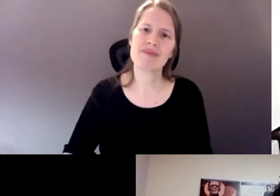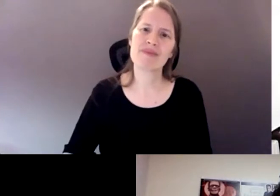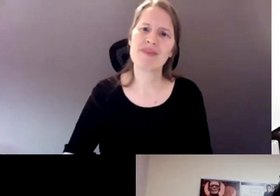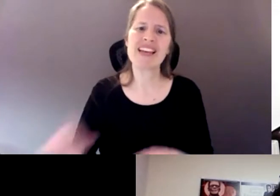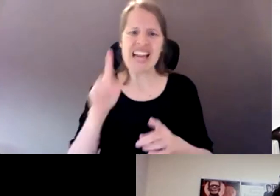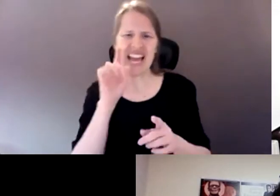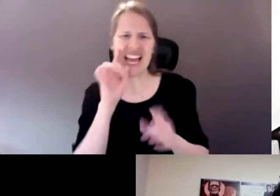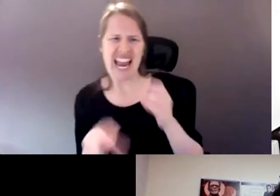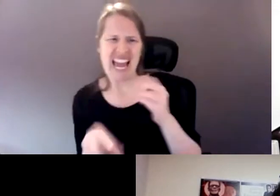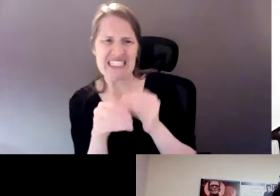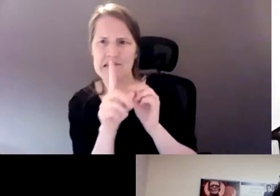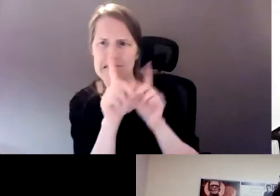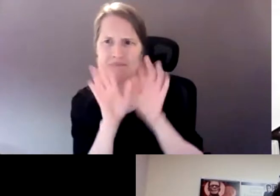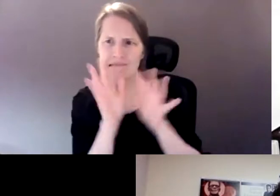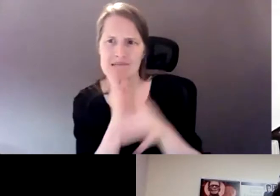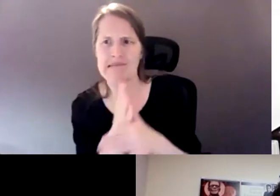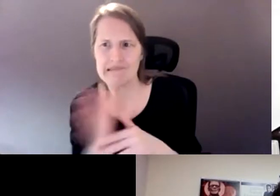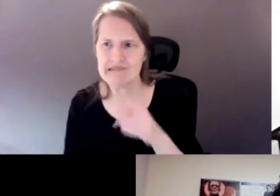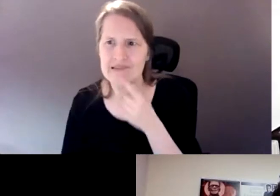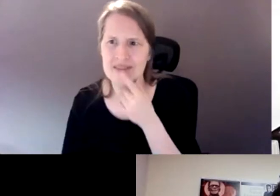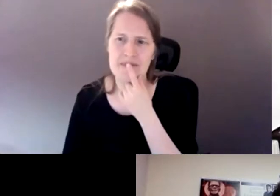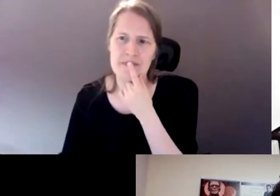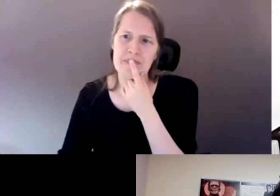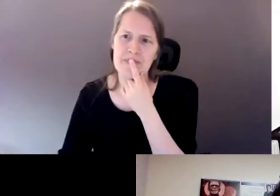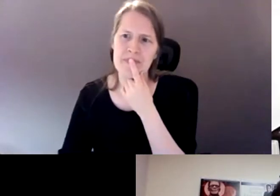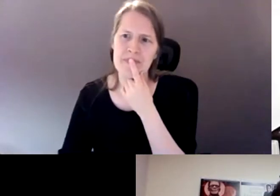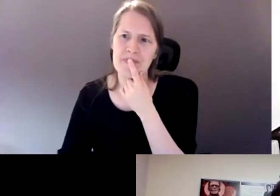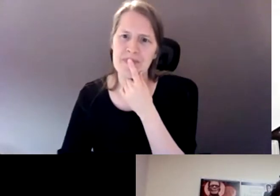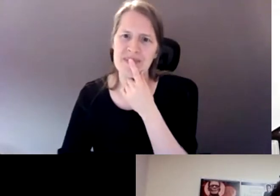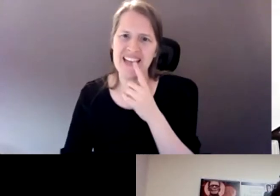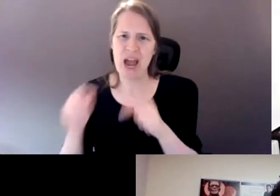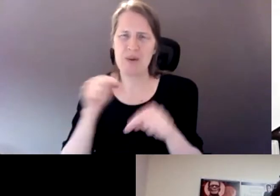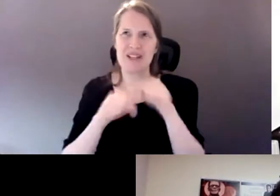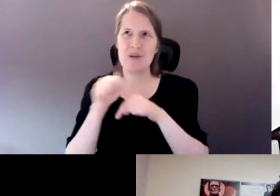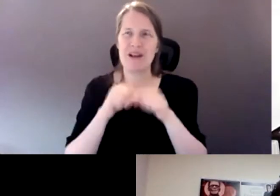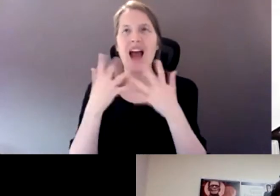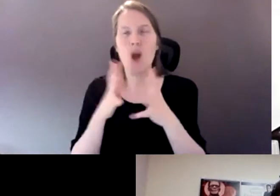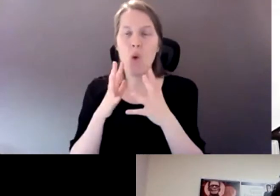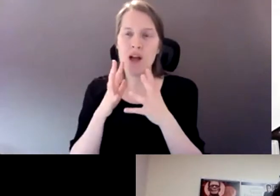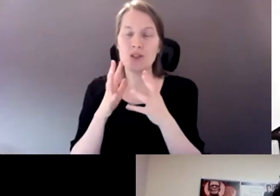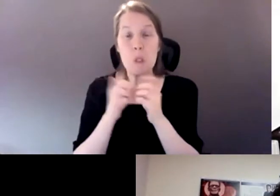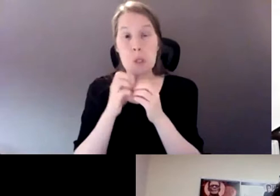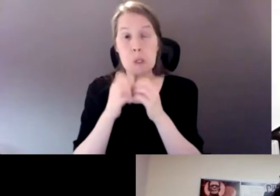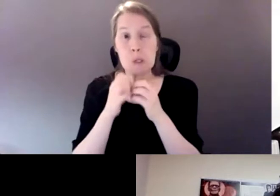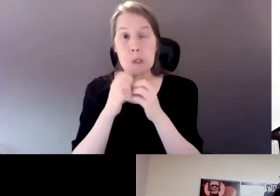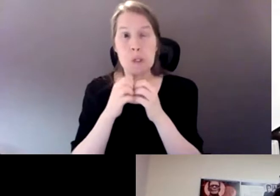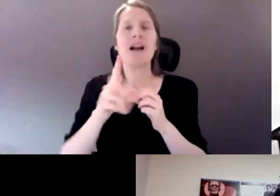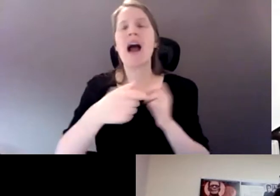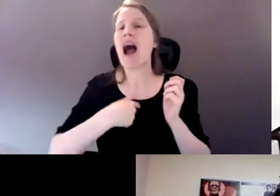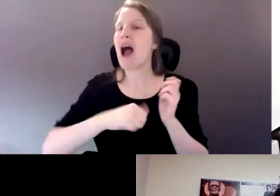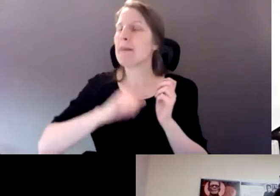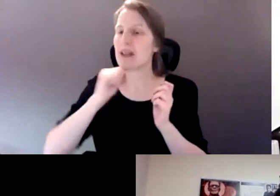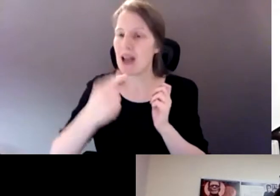If I could just like take a step back, I mean, I hate to like worry the thing, but I don't mean to imply,